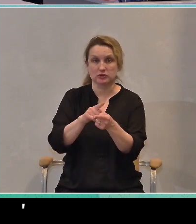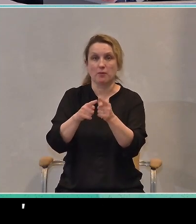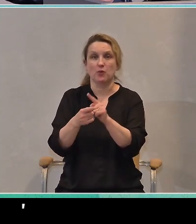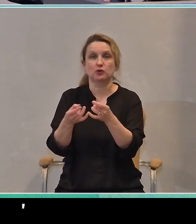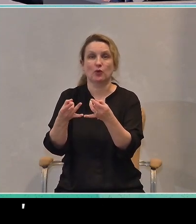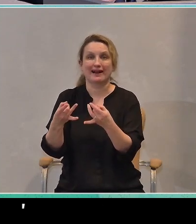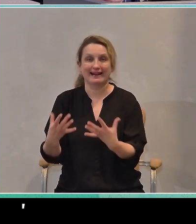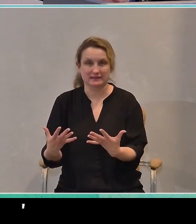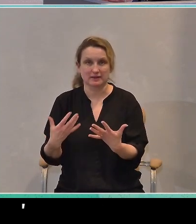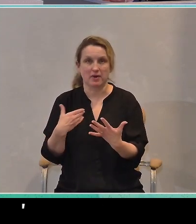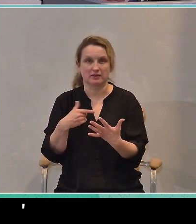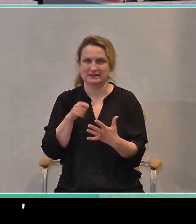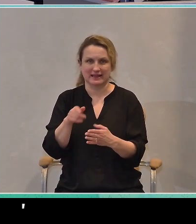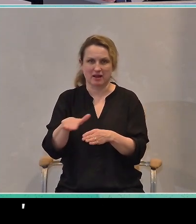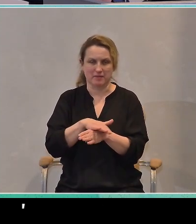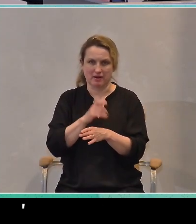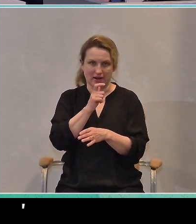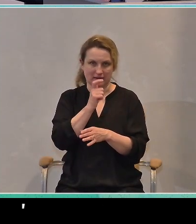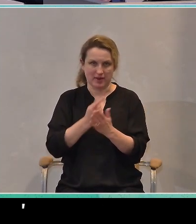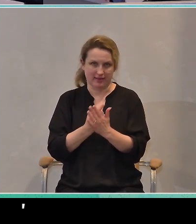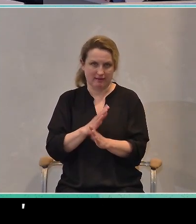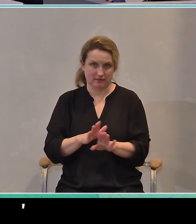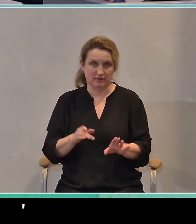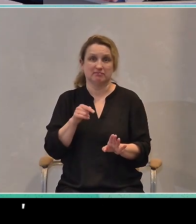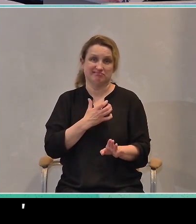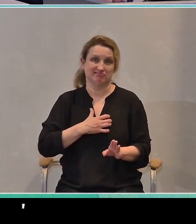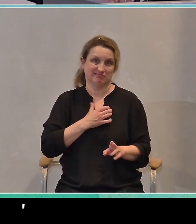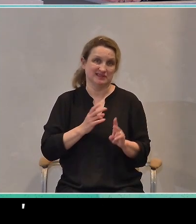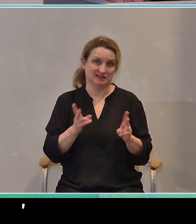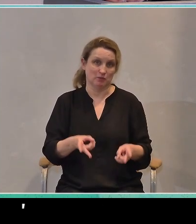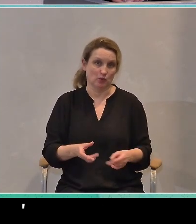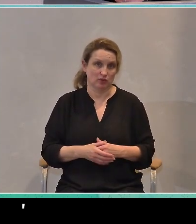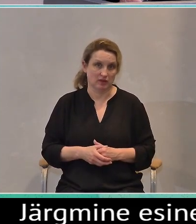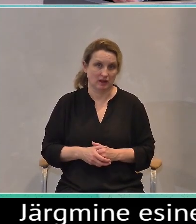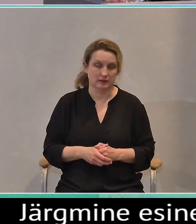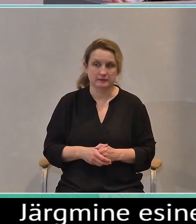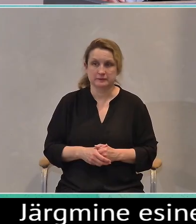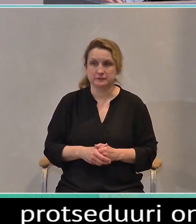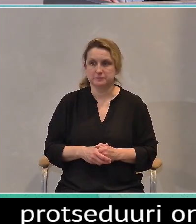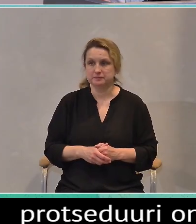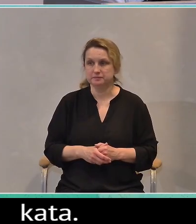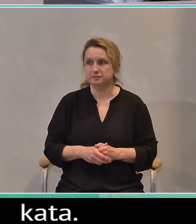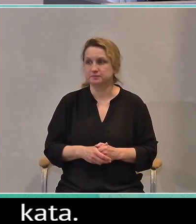And the next speaker will talk about the